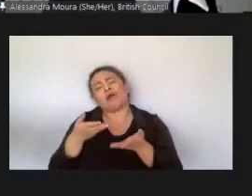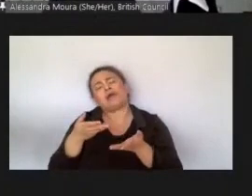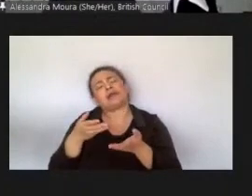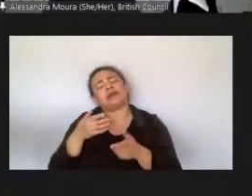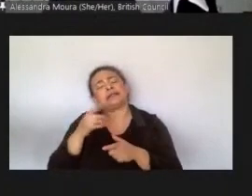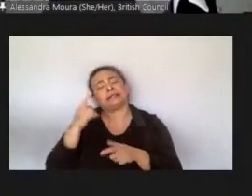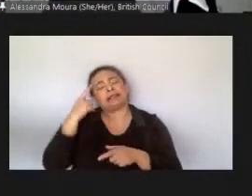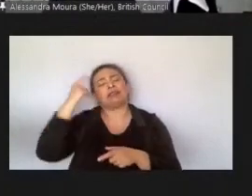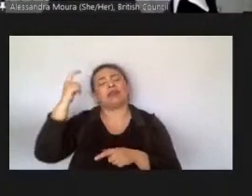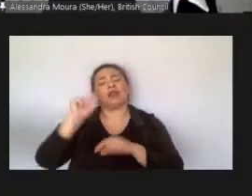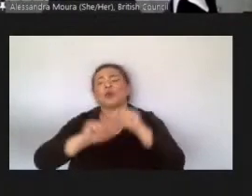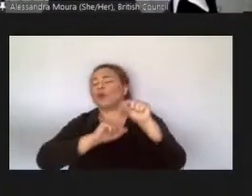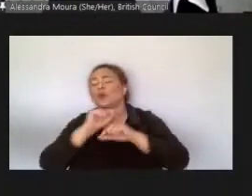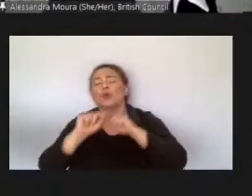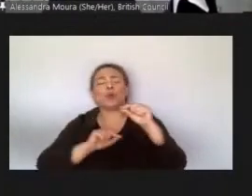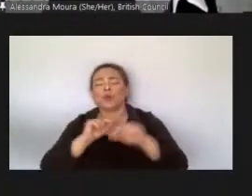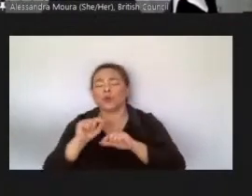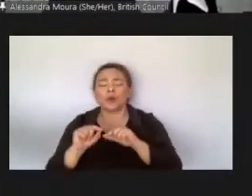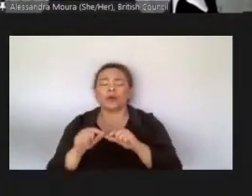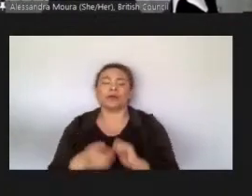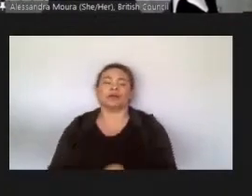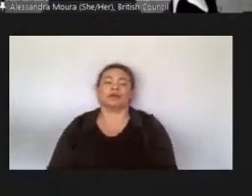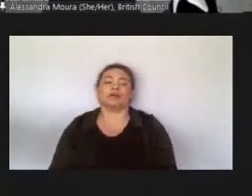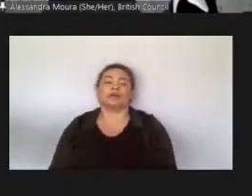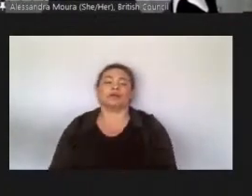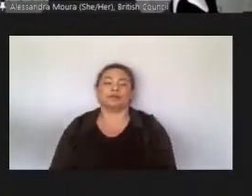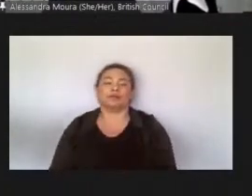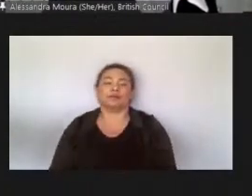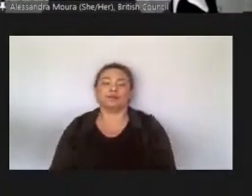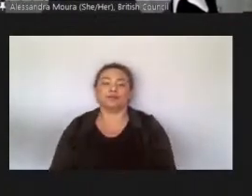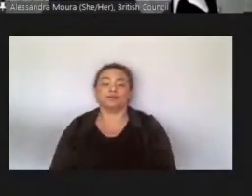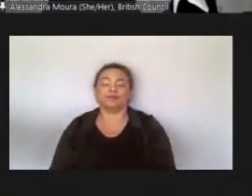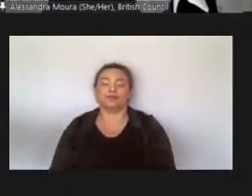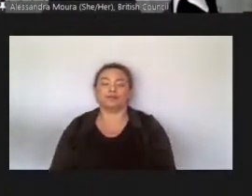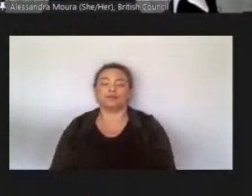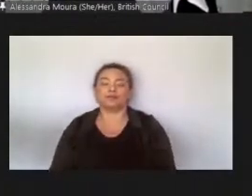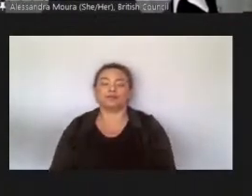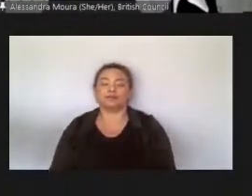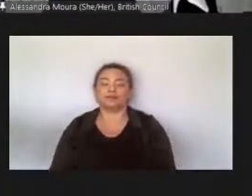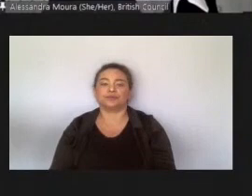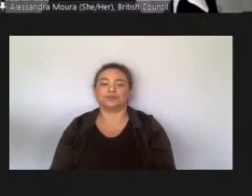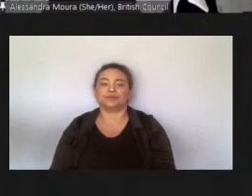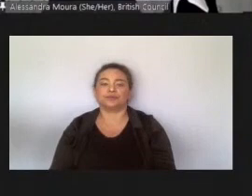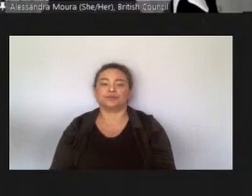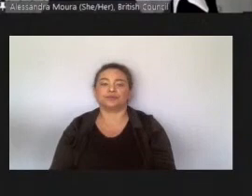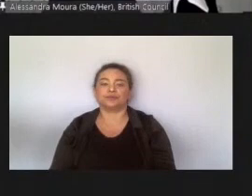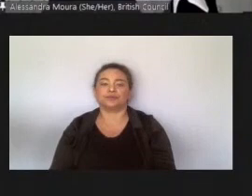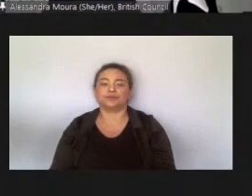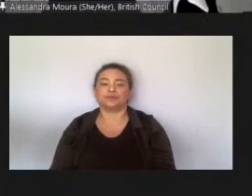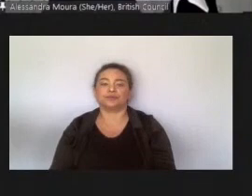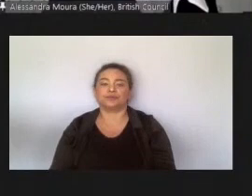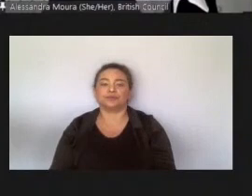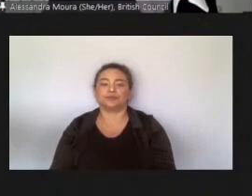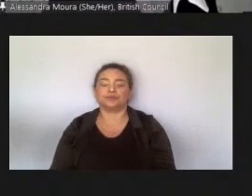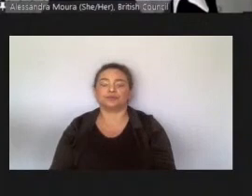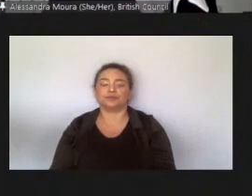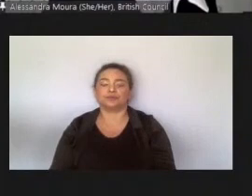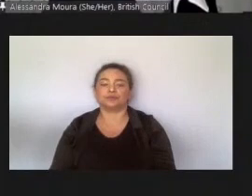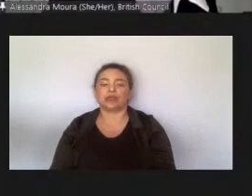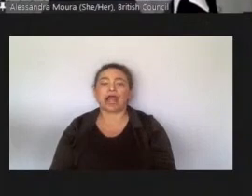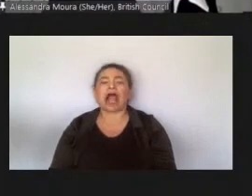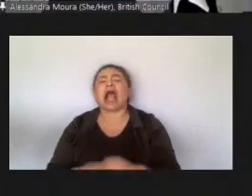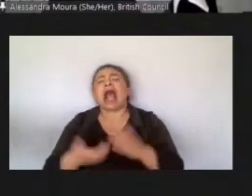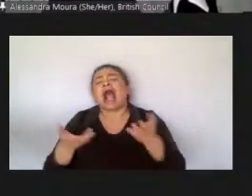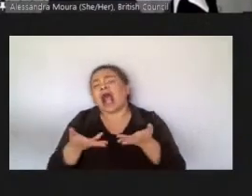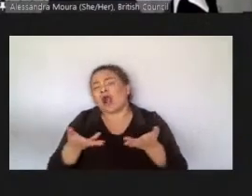maybe anyone out there who wants to can say whether they relate to any of the ideas in